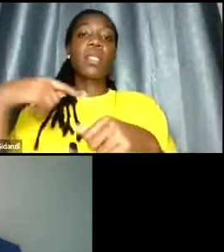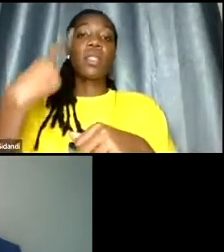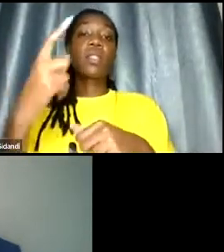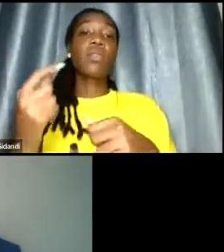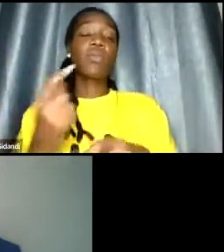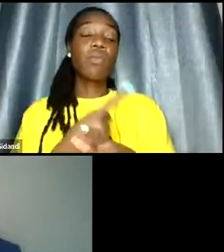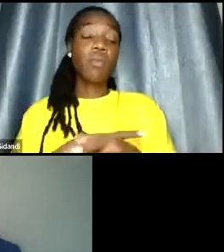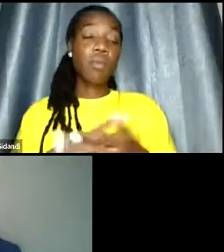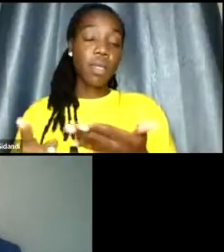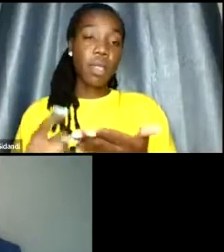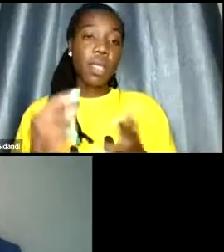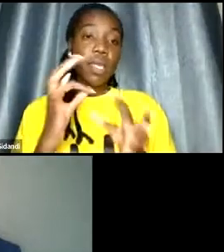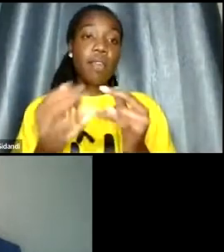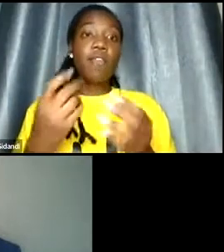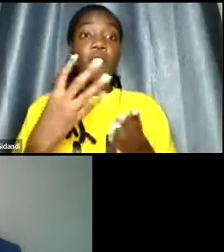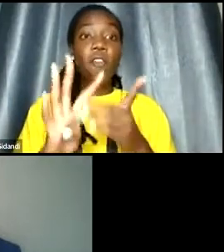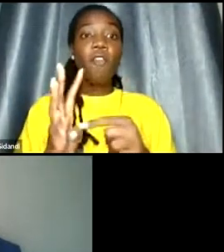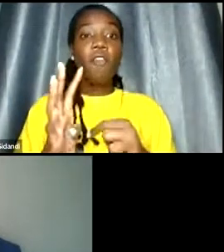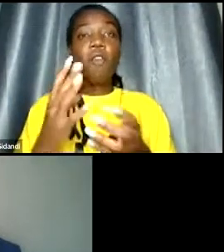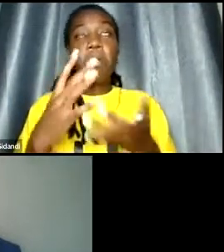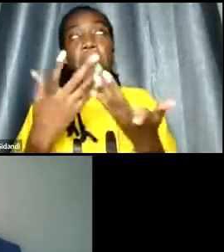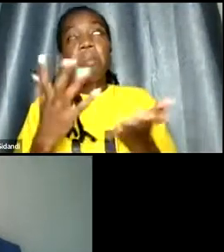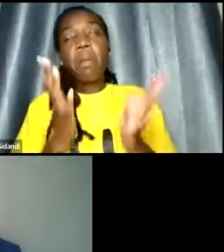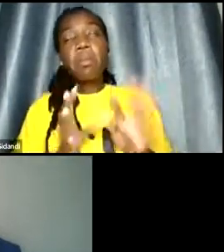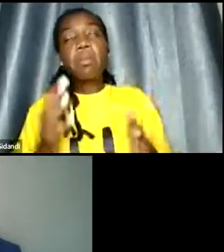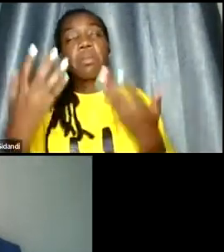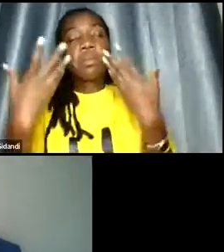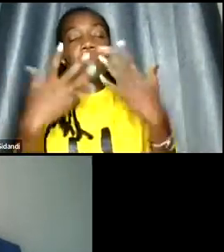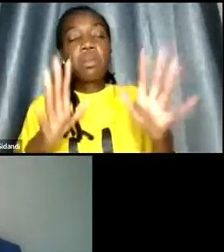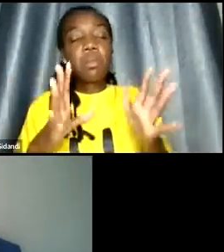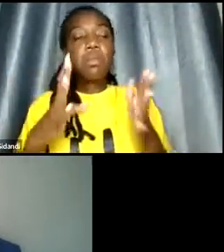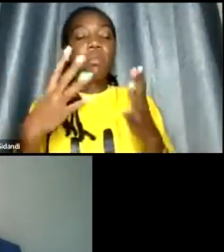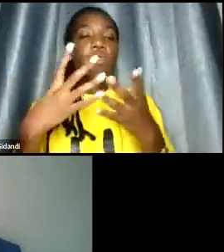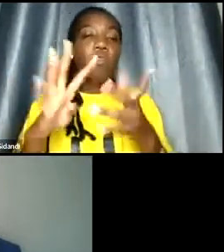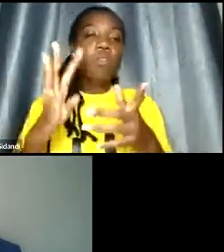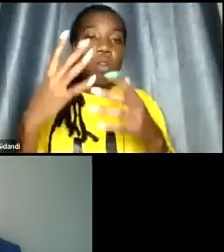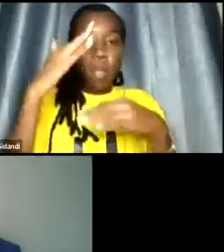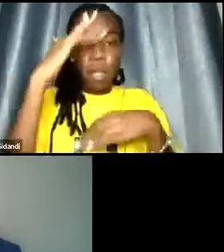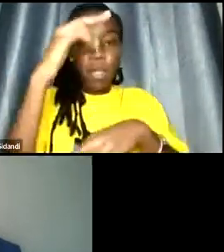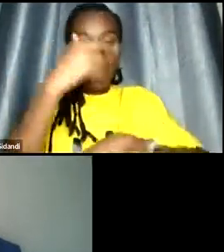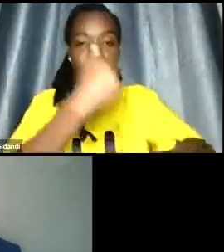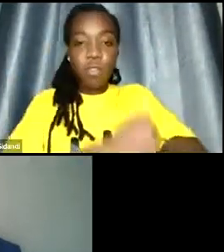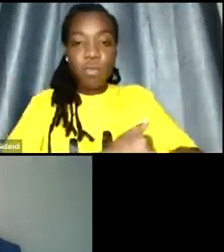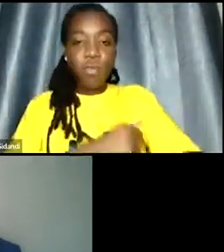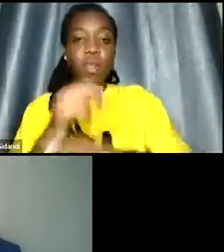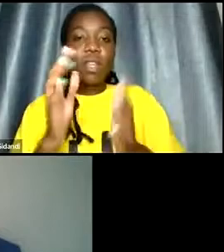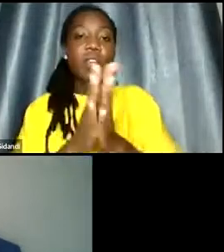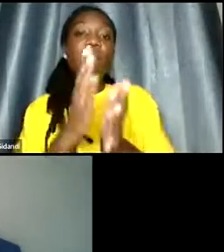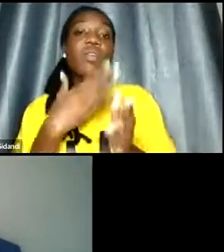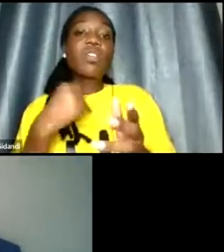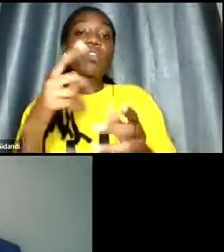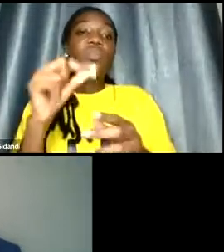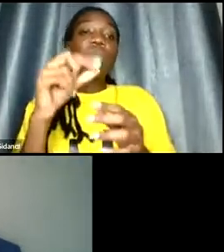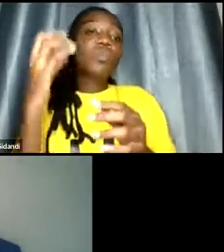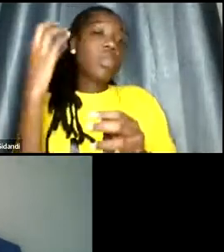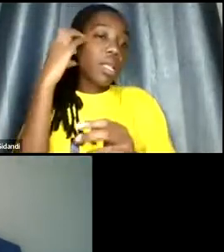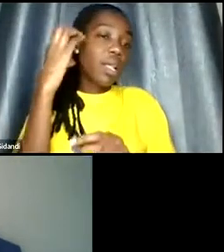4, or people who just cleared Form 4 or high school, and they are looking to choose their careers, we have a